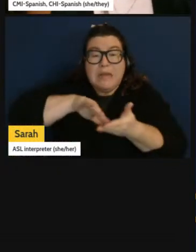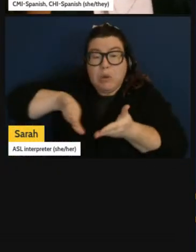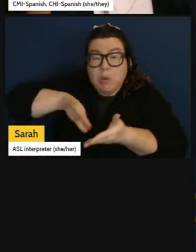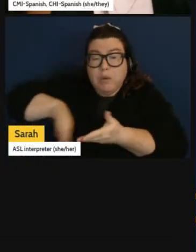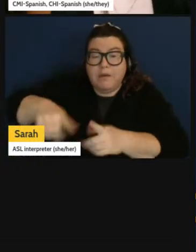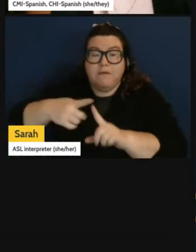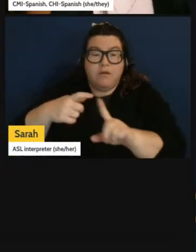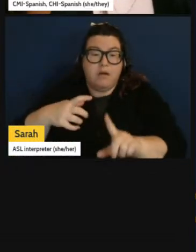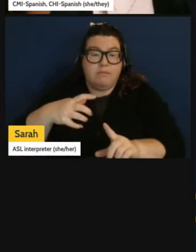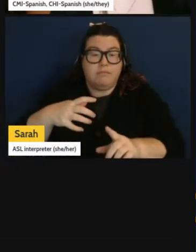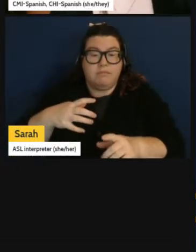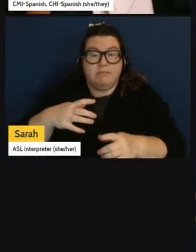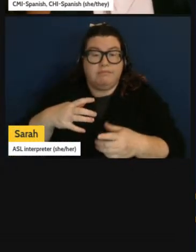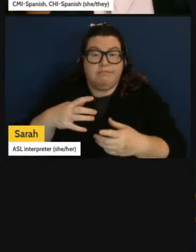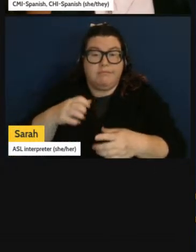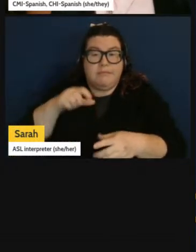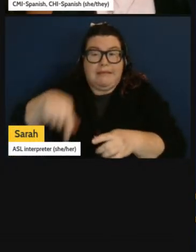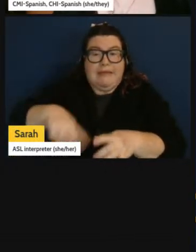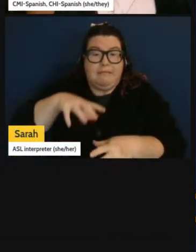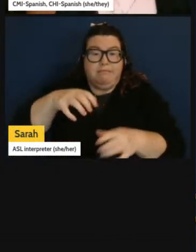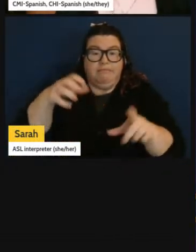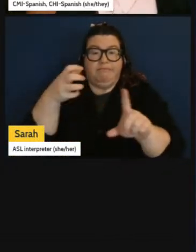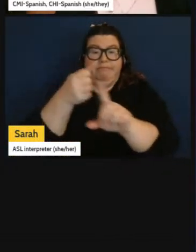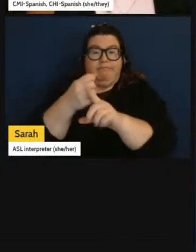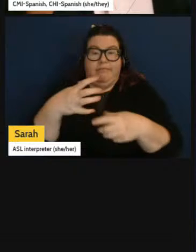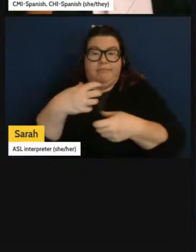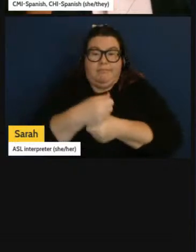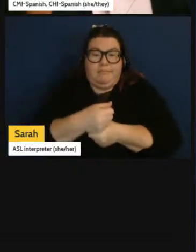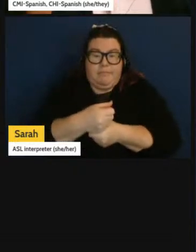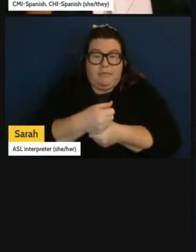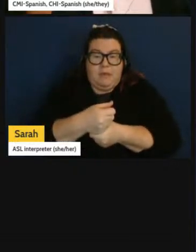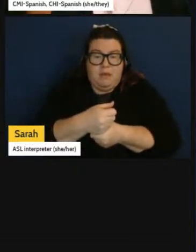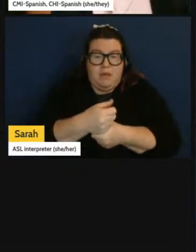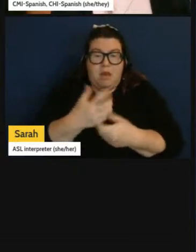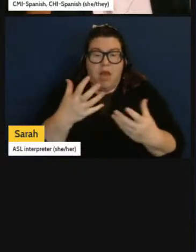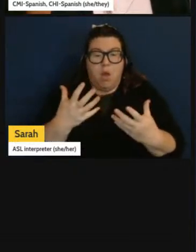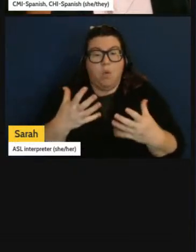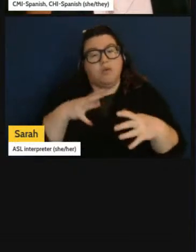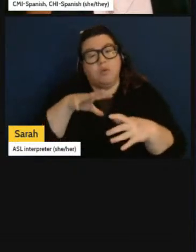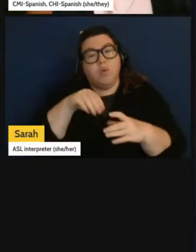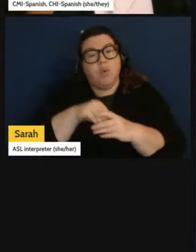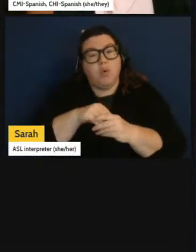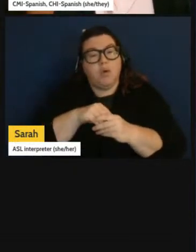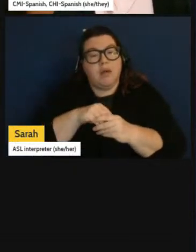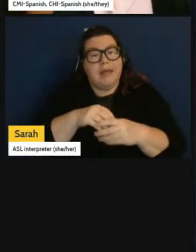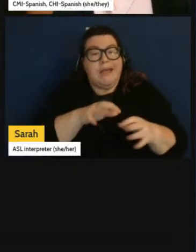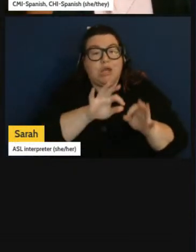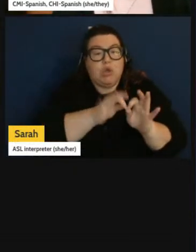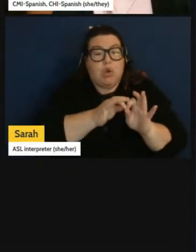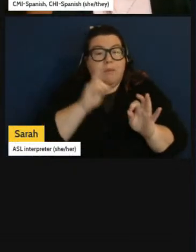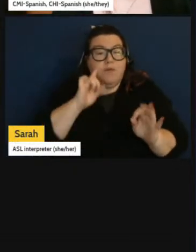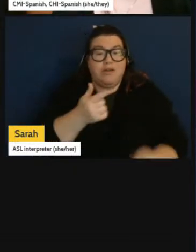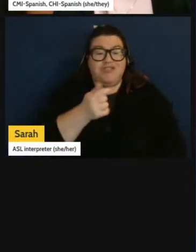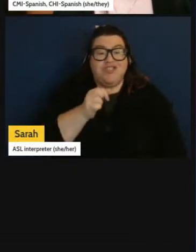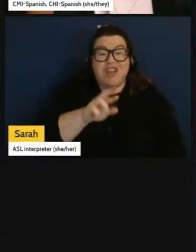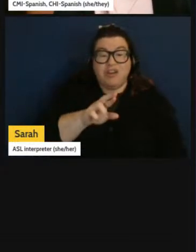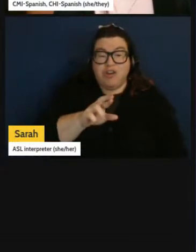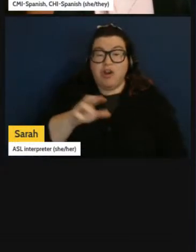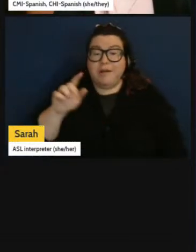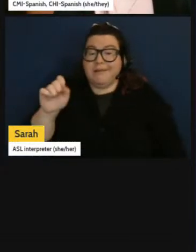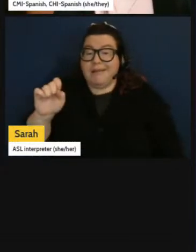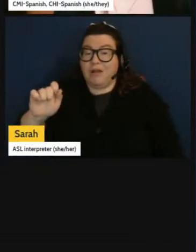acronym. So that's why I like to refer to these workshops as interpreting for gender and sexual